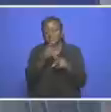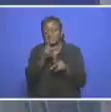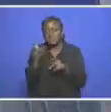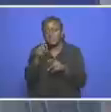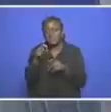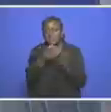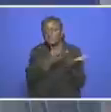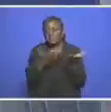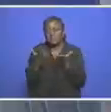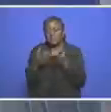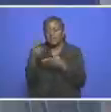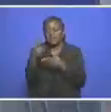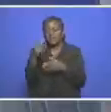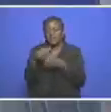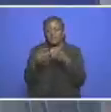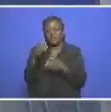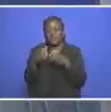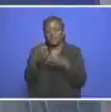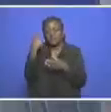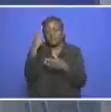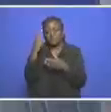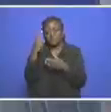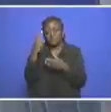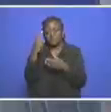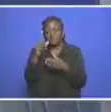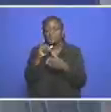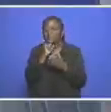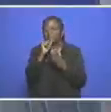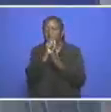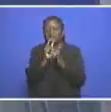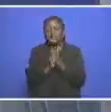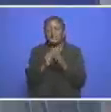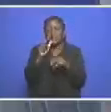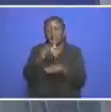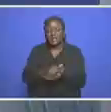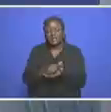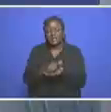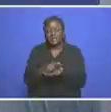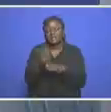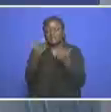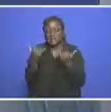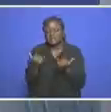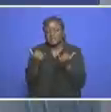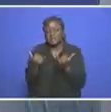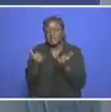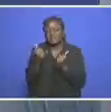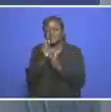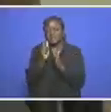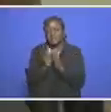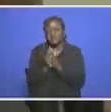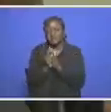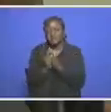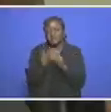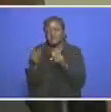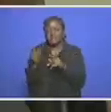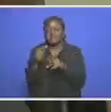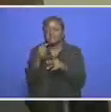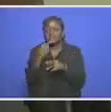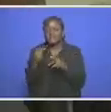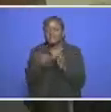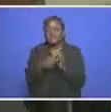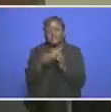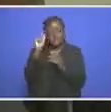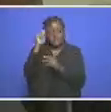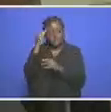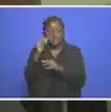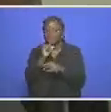Minister Mitchell says this administration disagrees with on several levels. I think that we